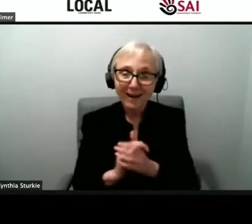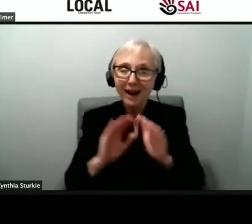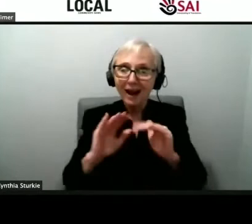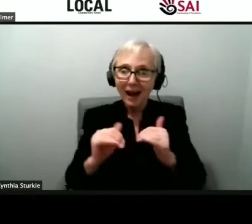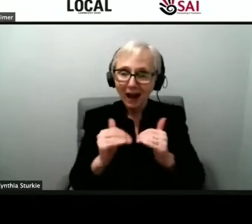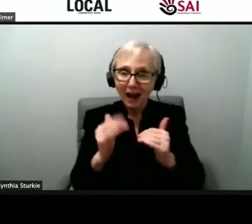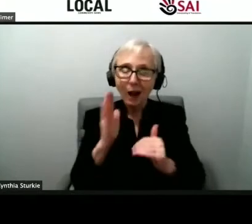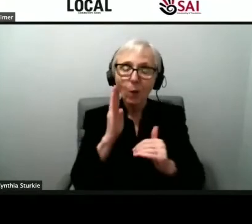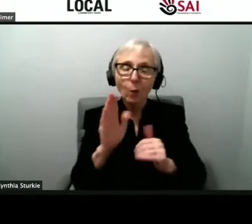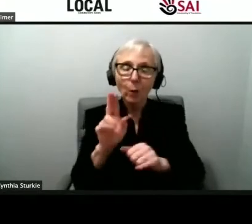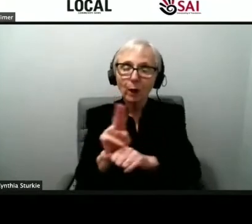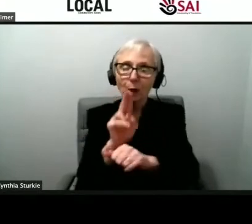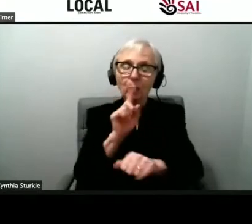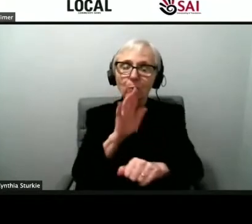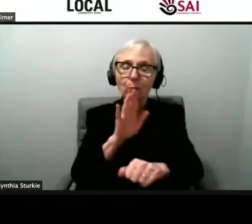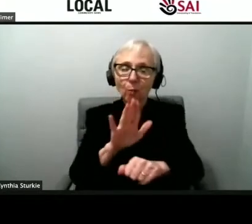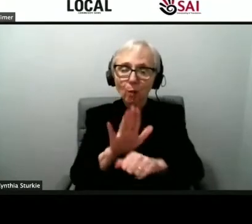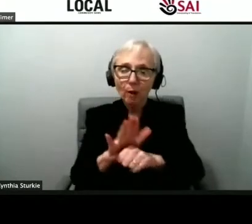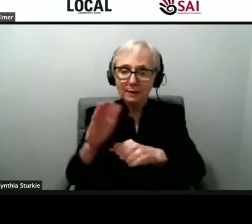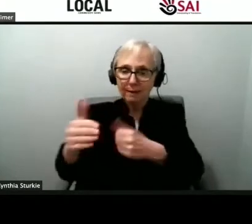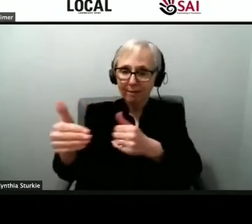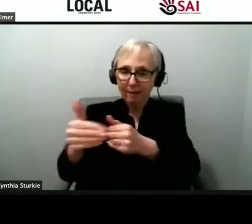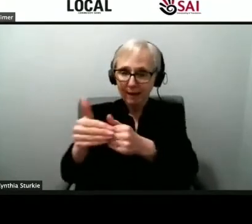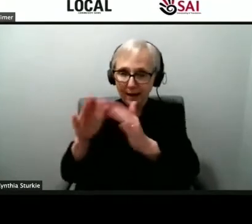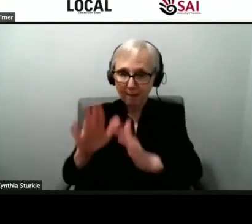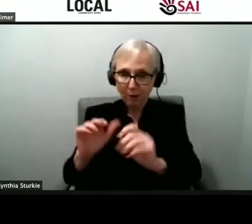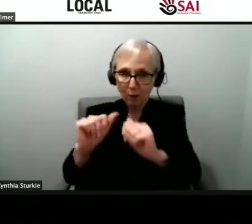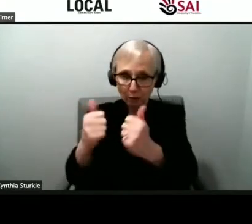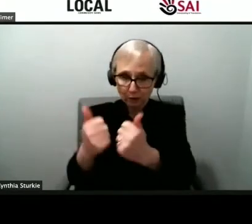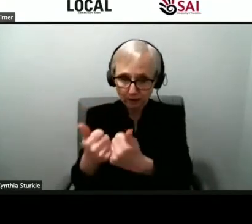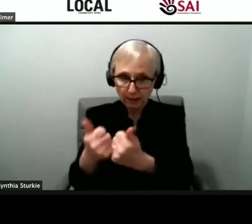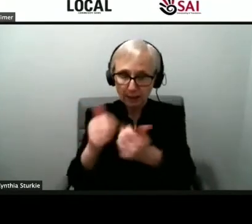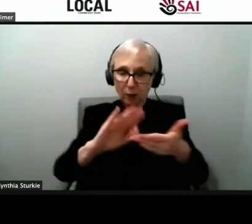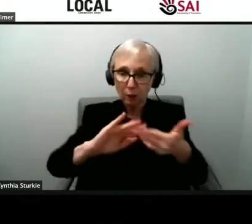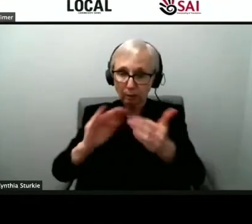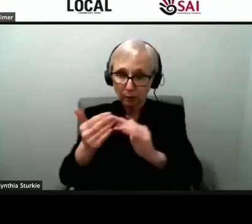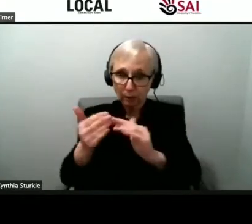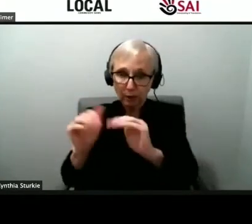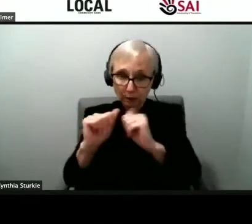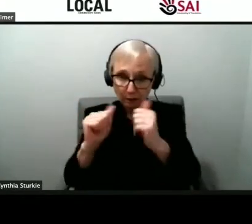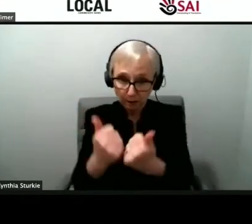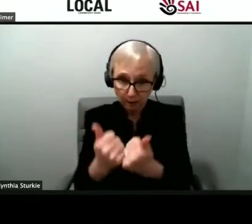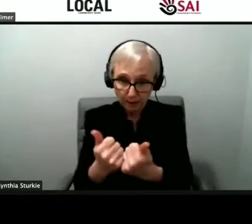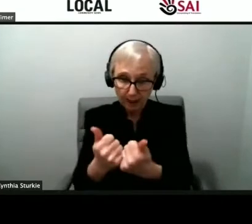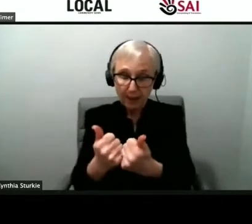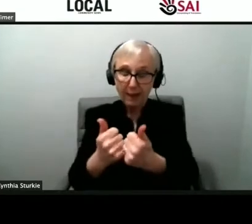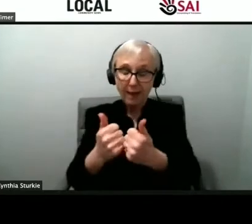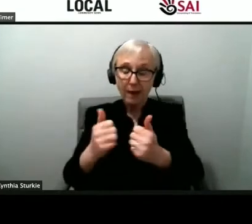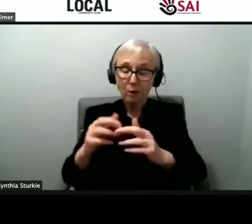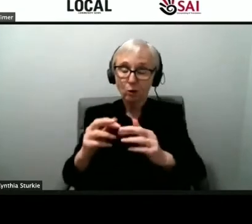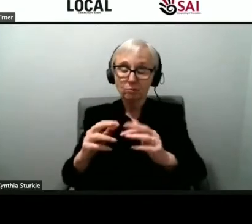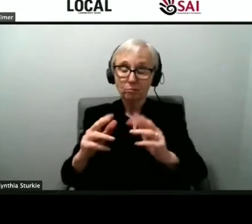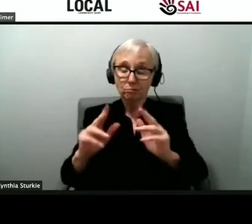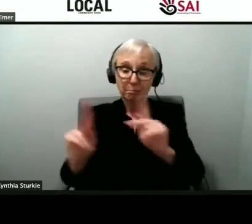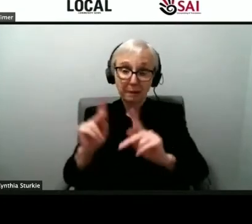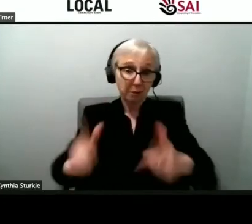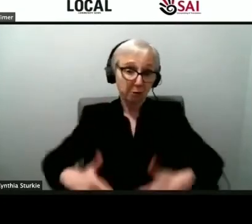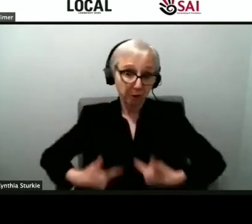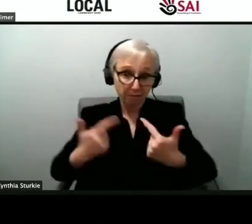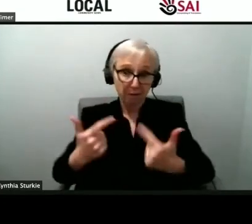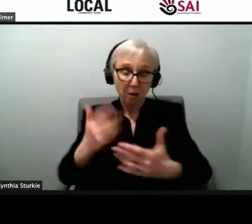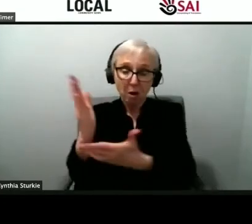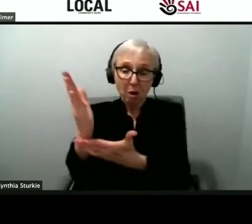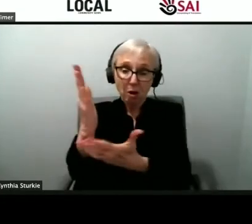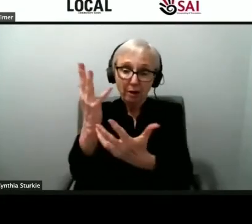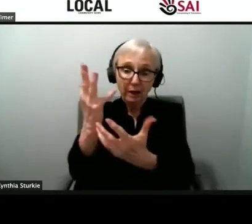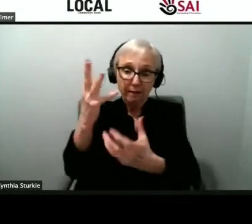How will you ensure that neighborhood associations, community associations, and the voices of residents are all part of the